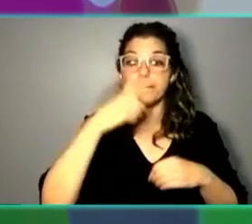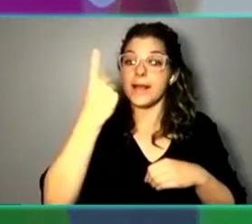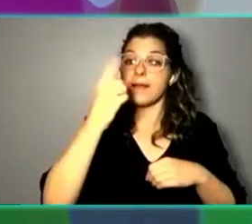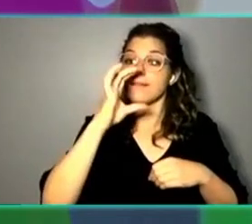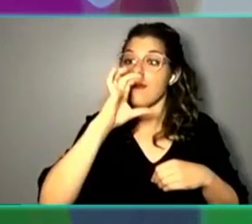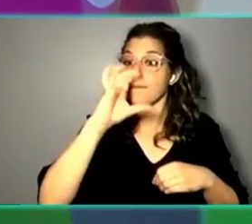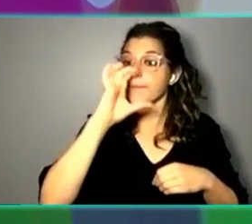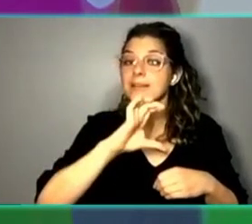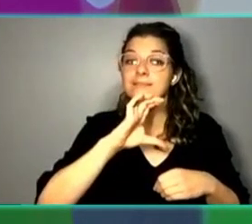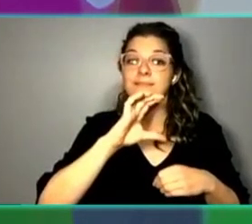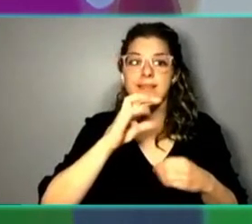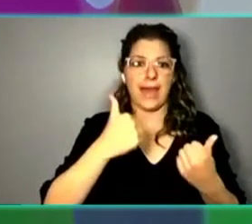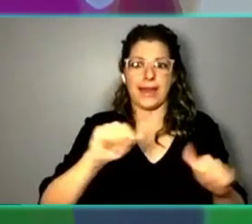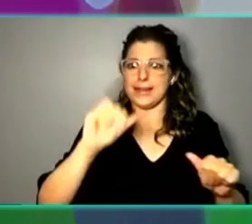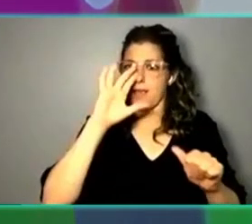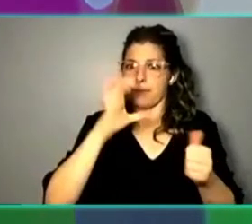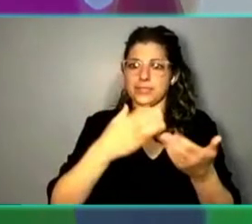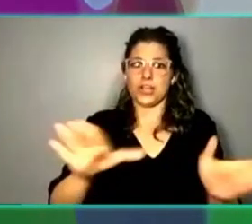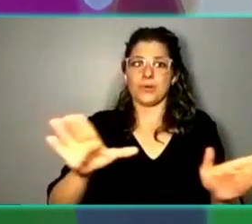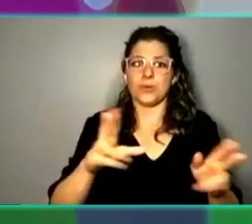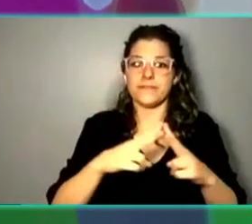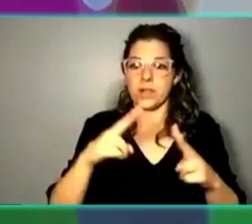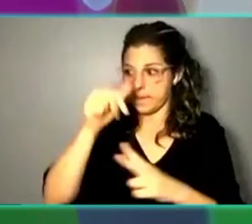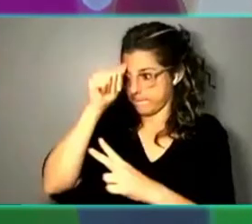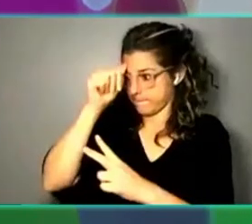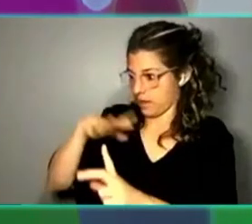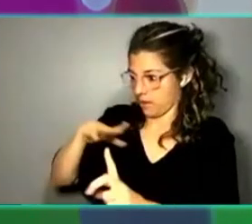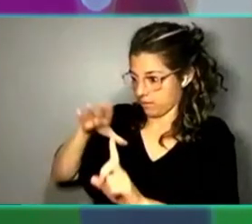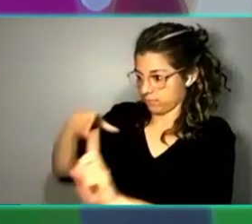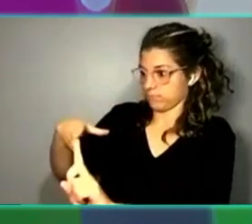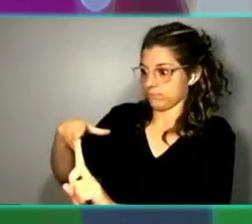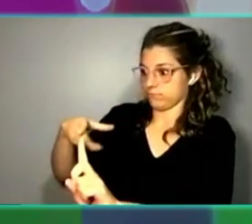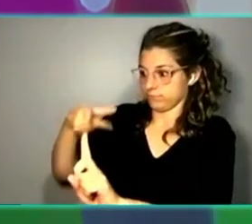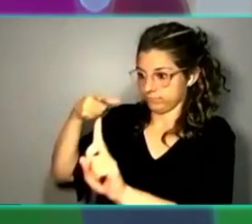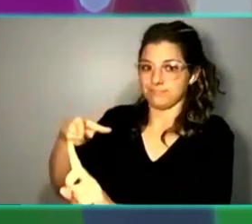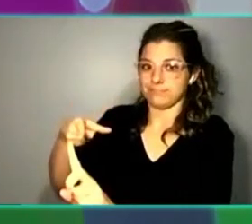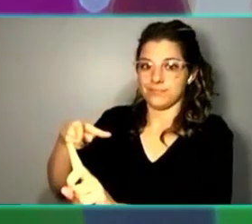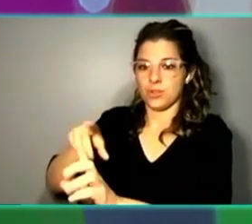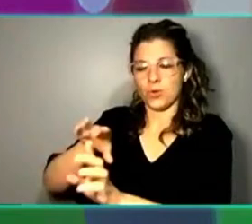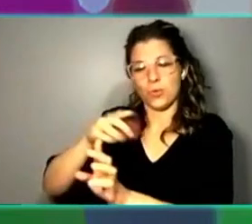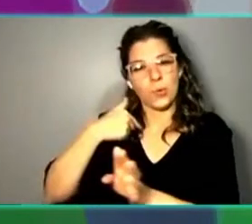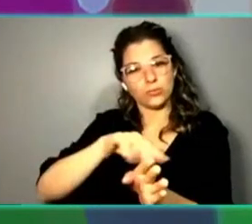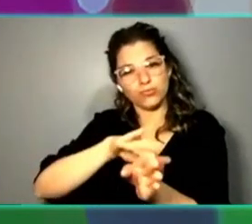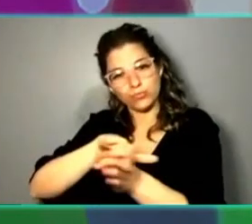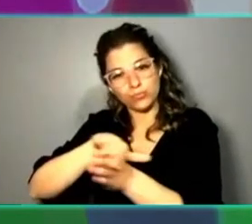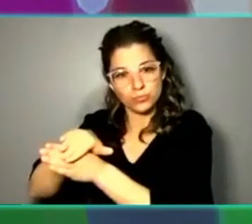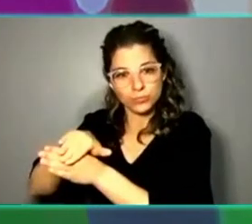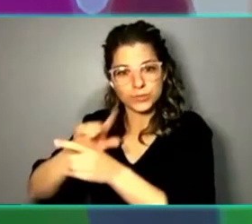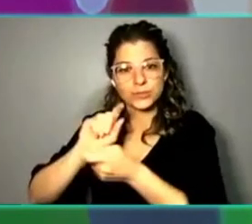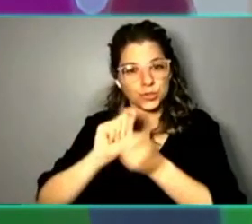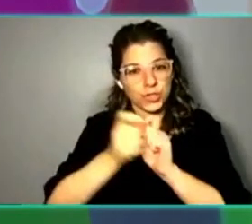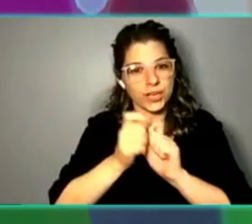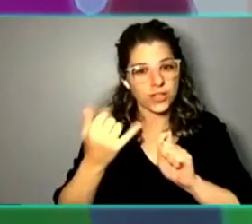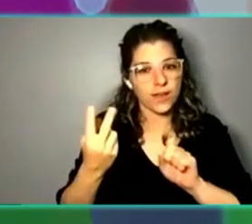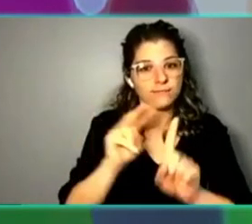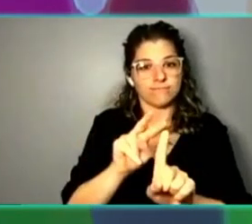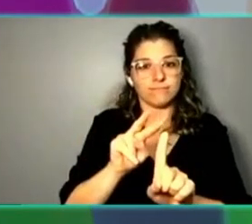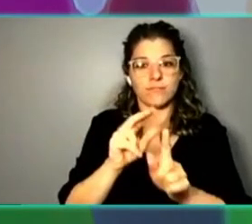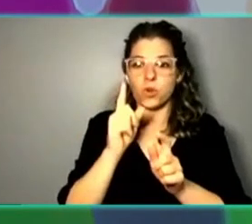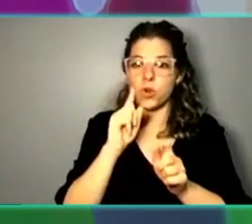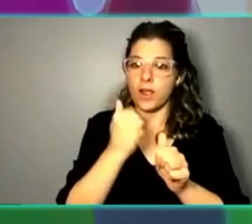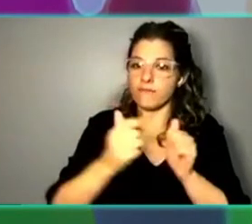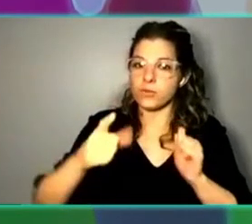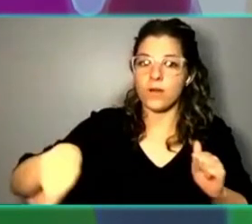comics and indie comics, it's very male-centered. So we wanted to like change that. And for everyone else,